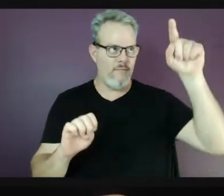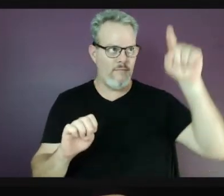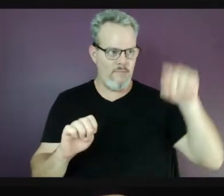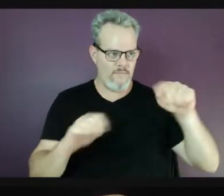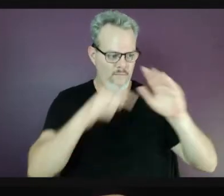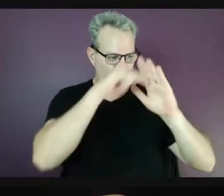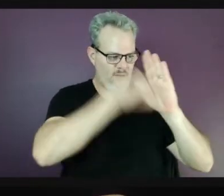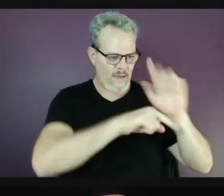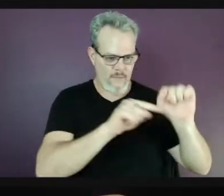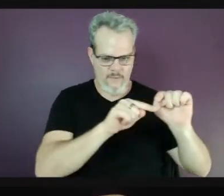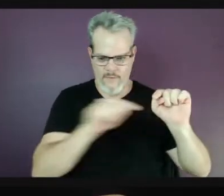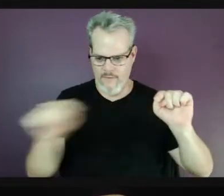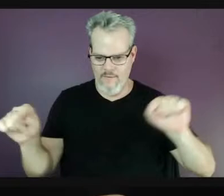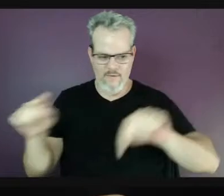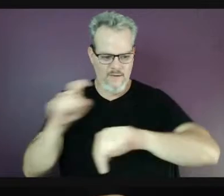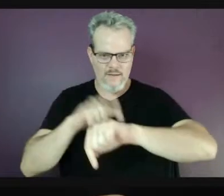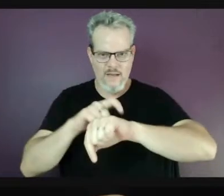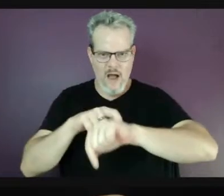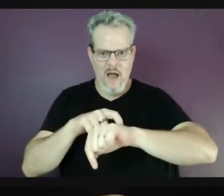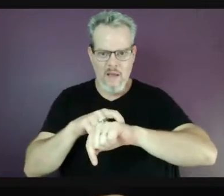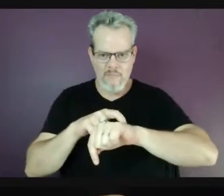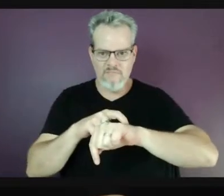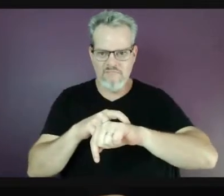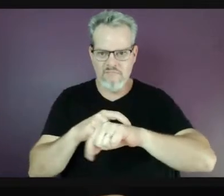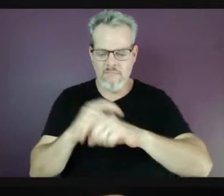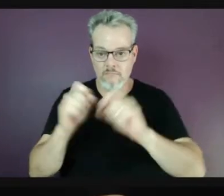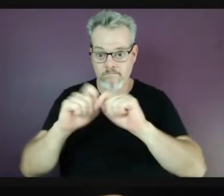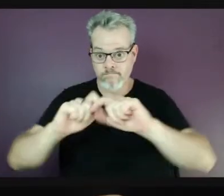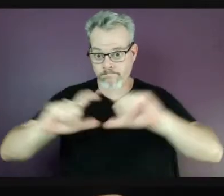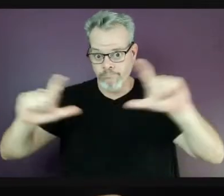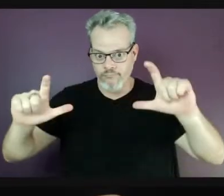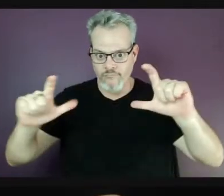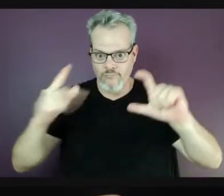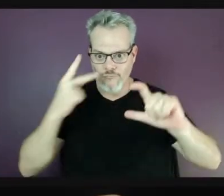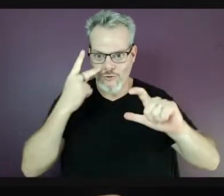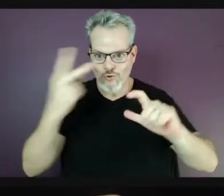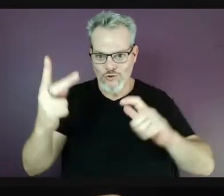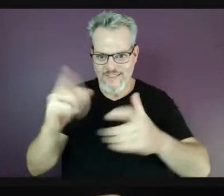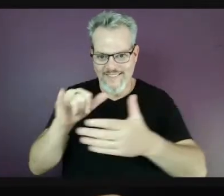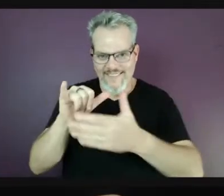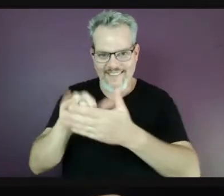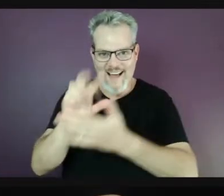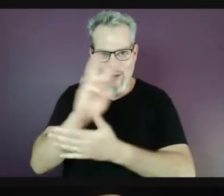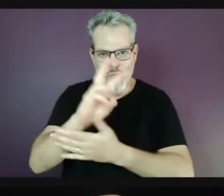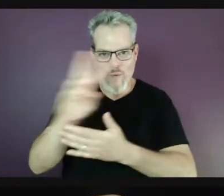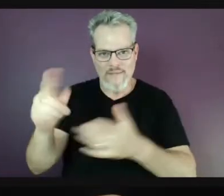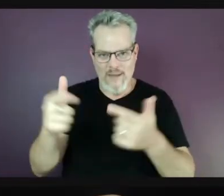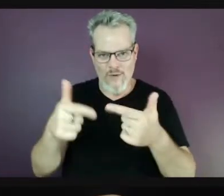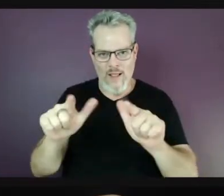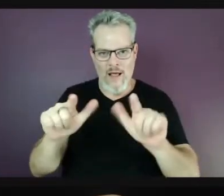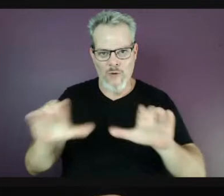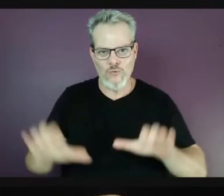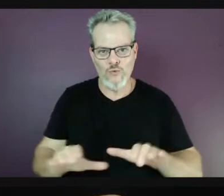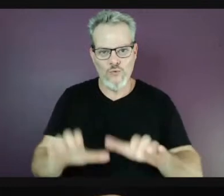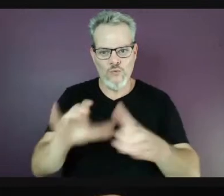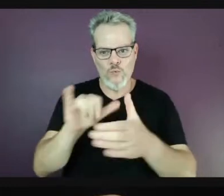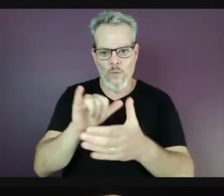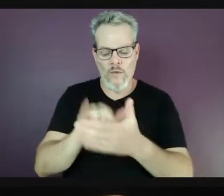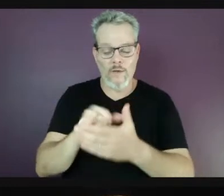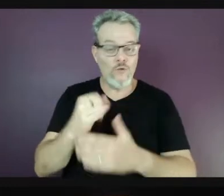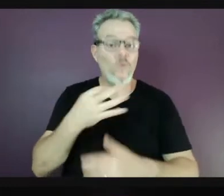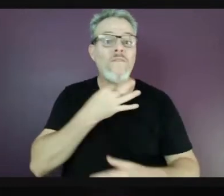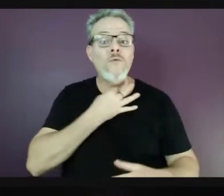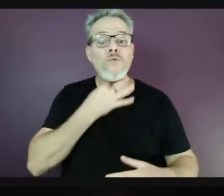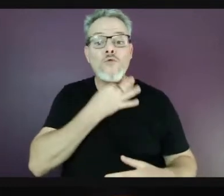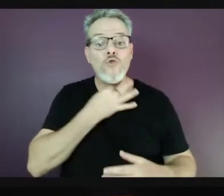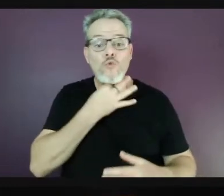week long, but we've really blown up the scale here because that's what that website lets us do. If you are curious,